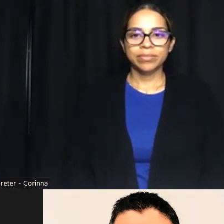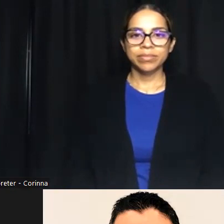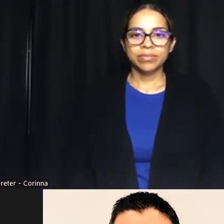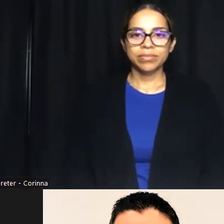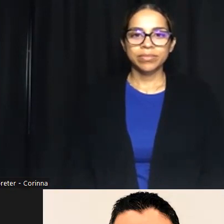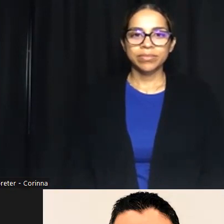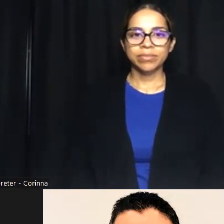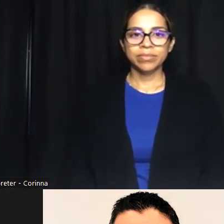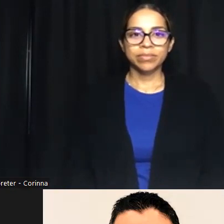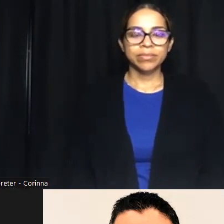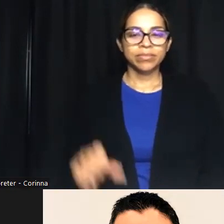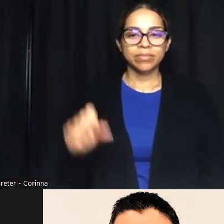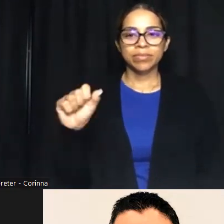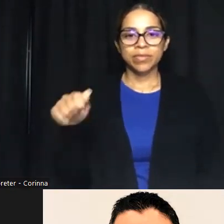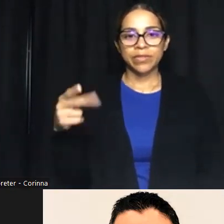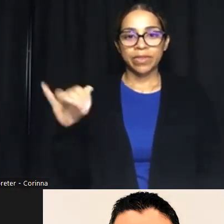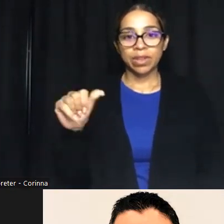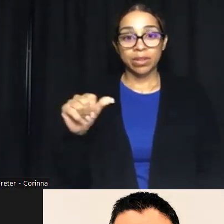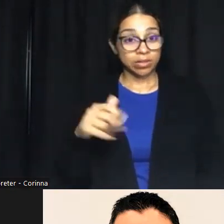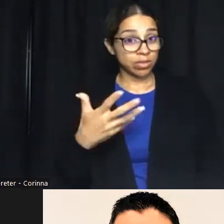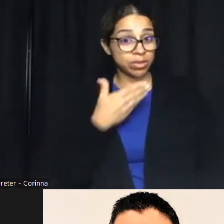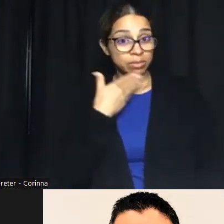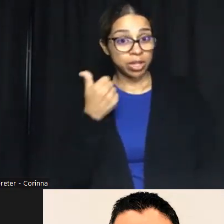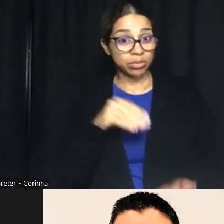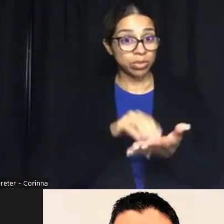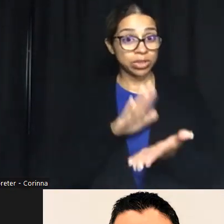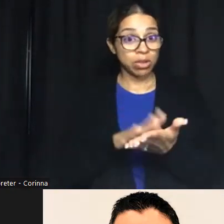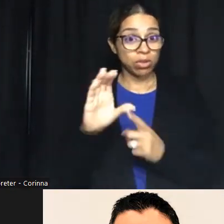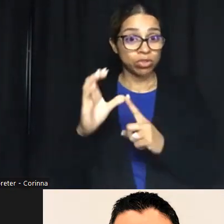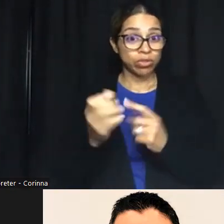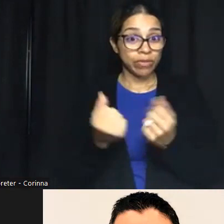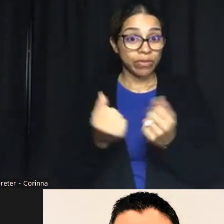So do we want to put cultural validation training?